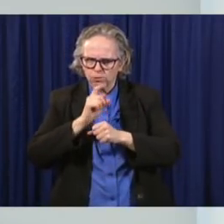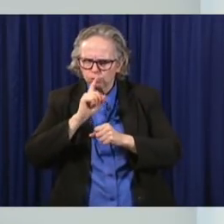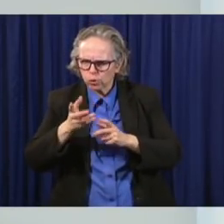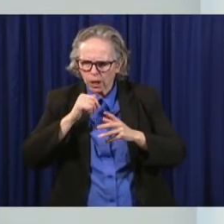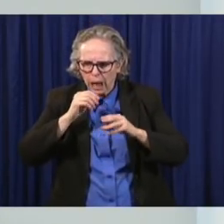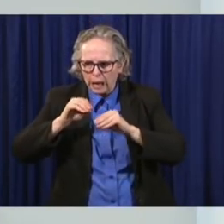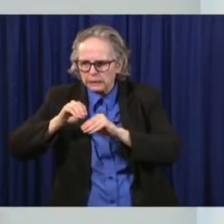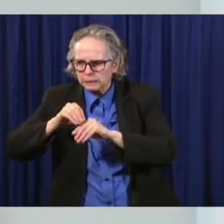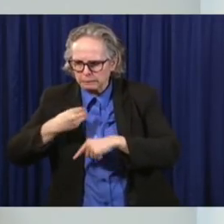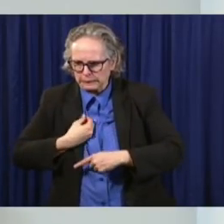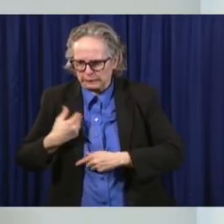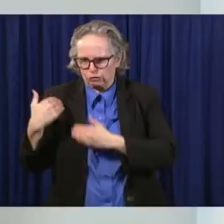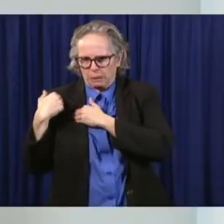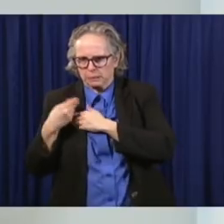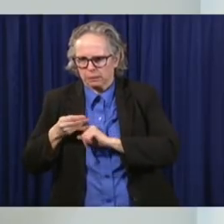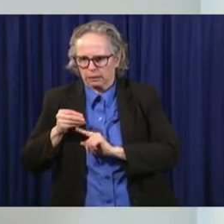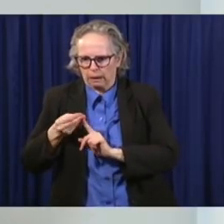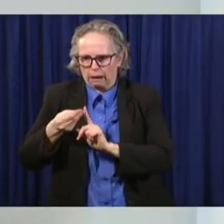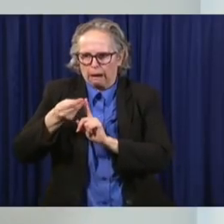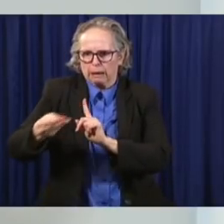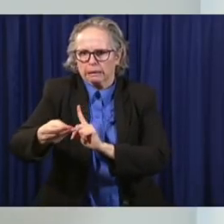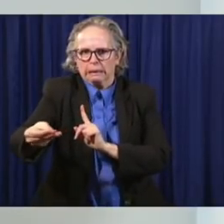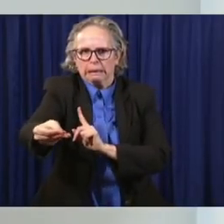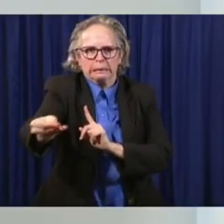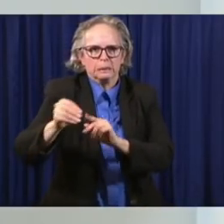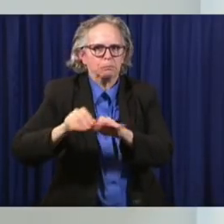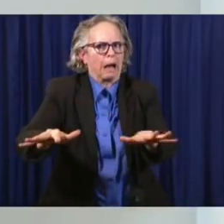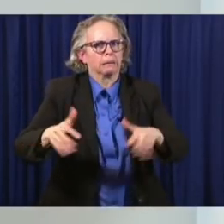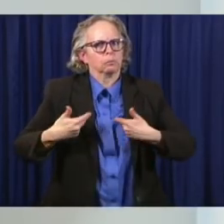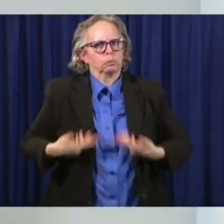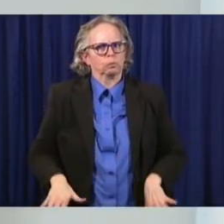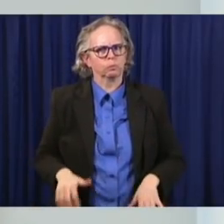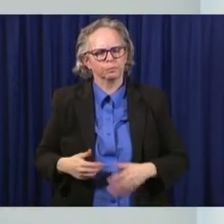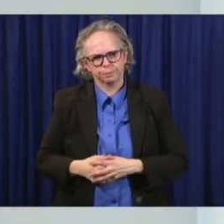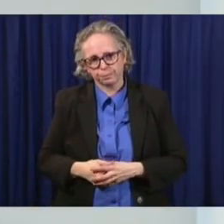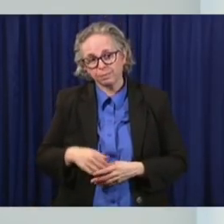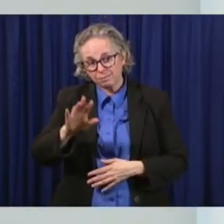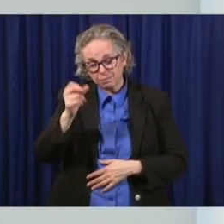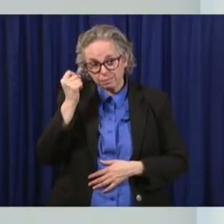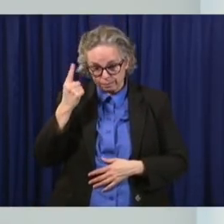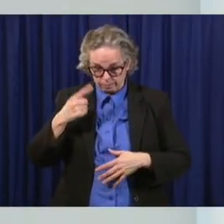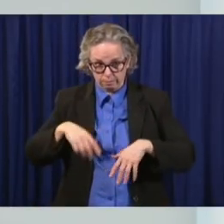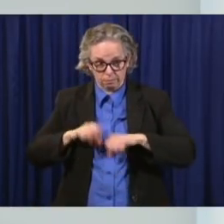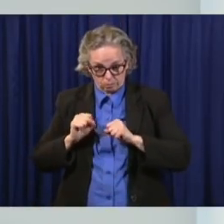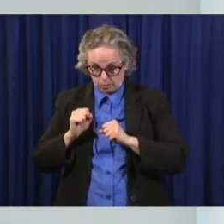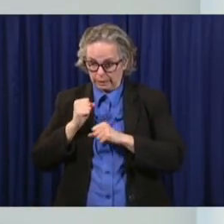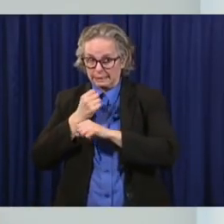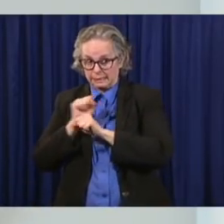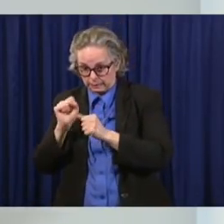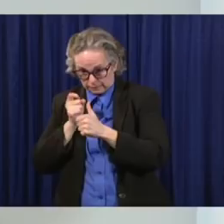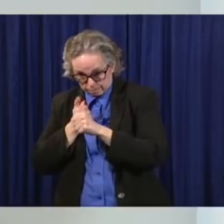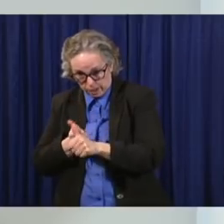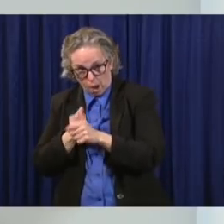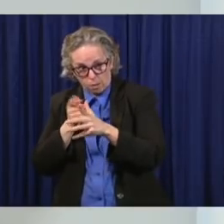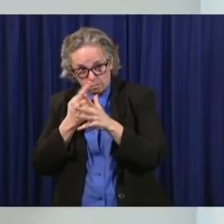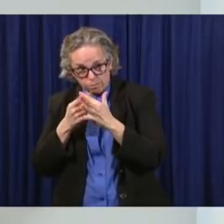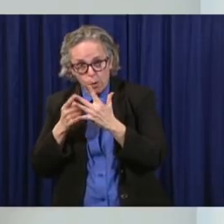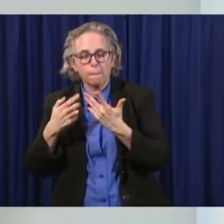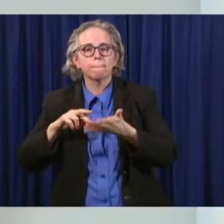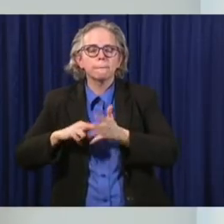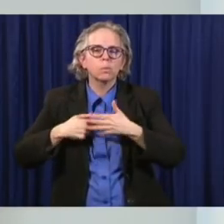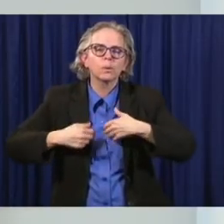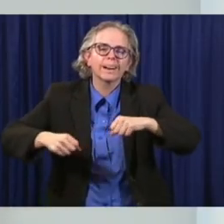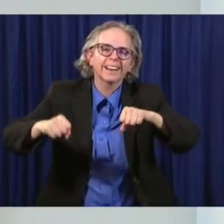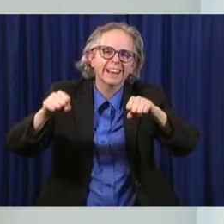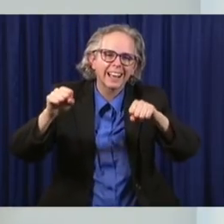virus potentially to someone else. Because when we do these things, that allows us to do the two things at once, to open up